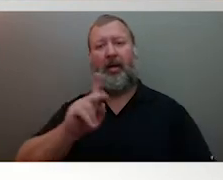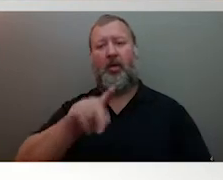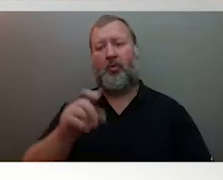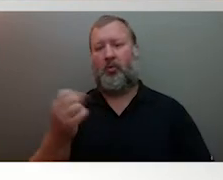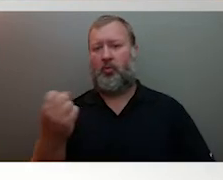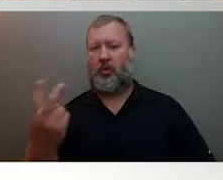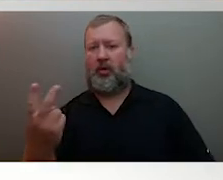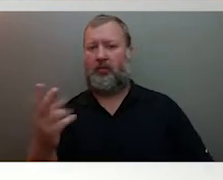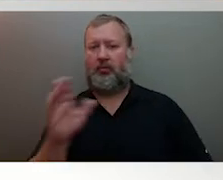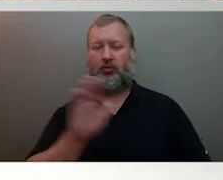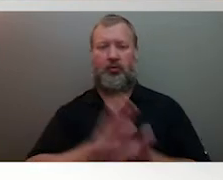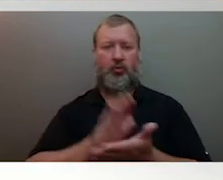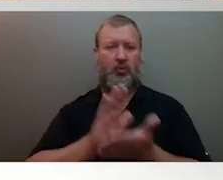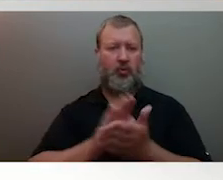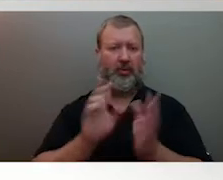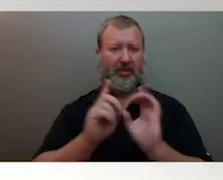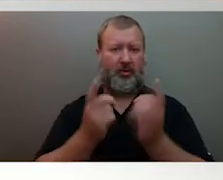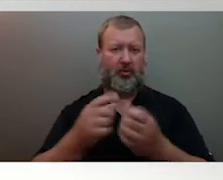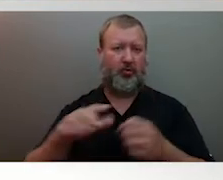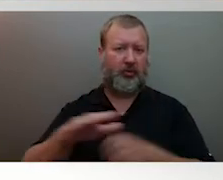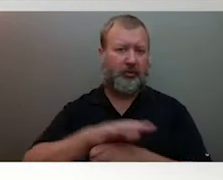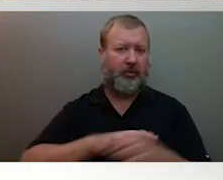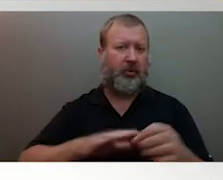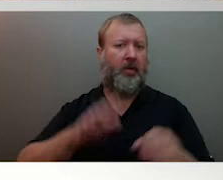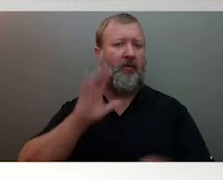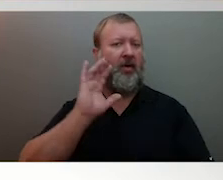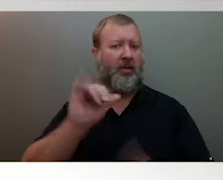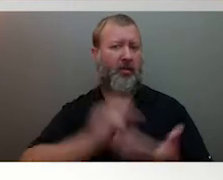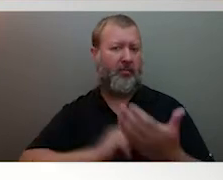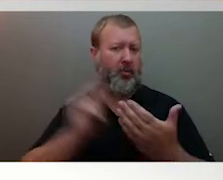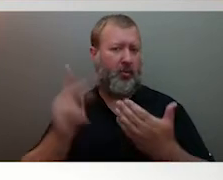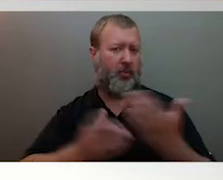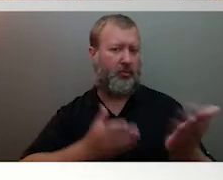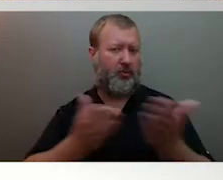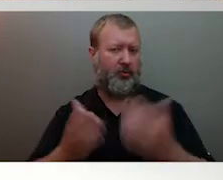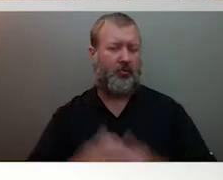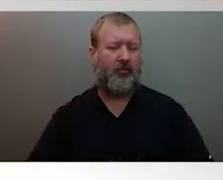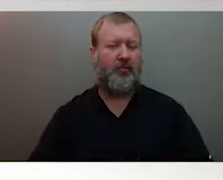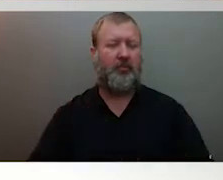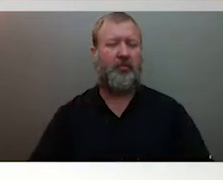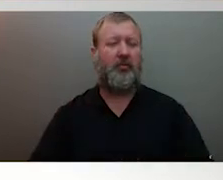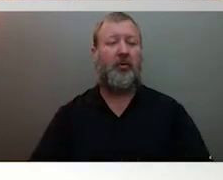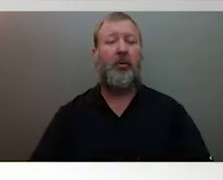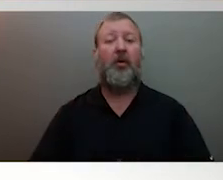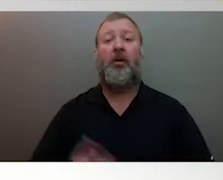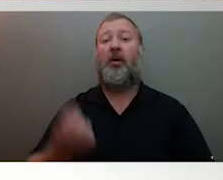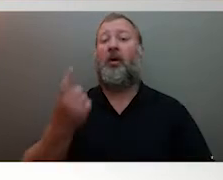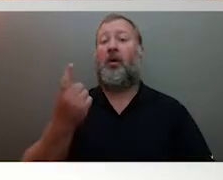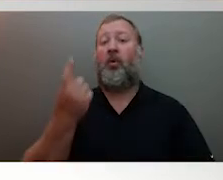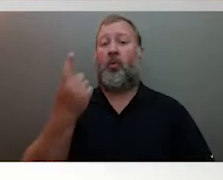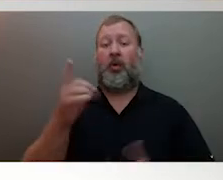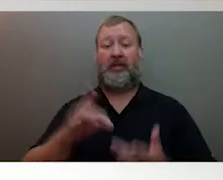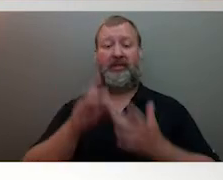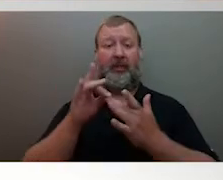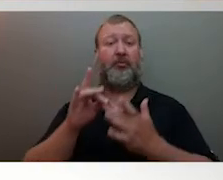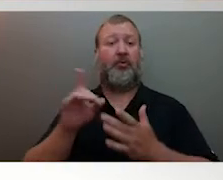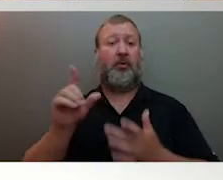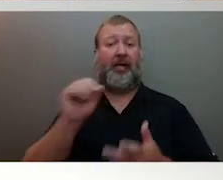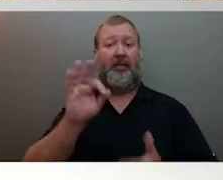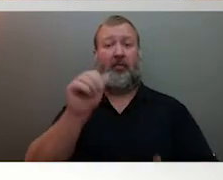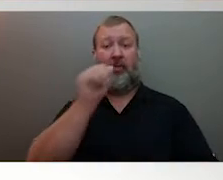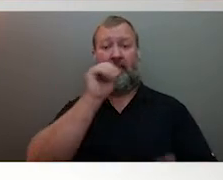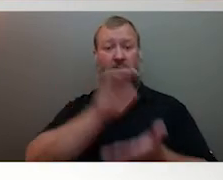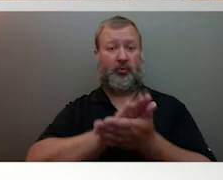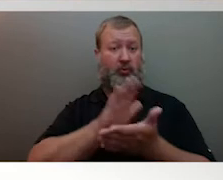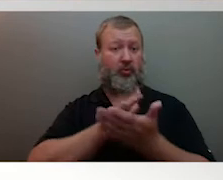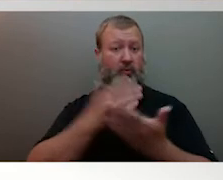K-12 school district to receive hospital homebound services. The exception to this is when a private school student has